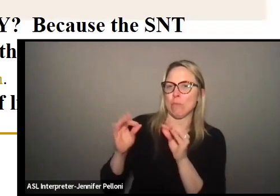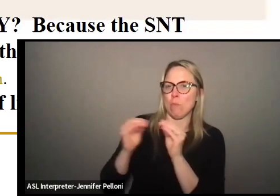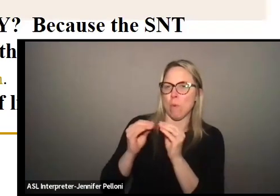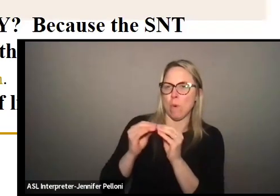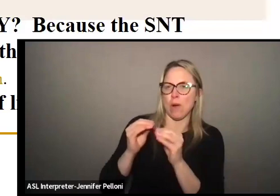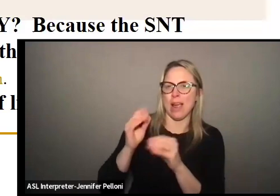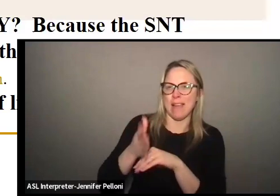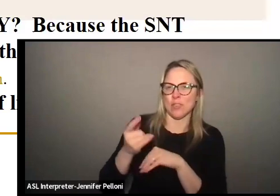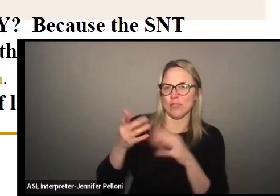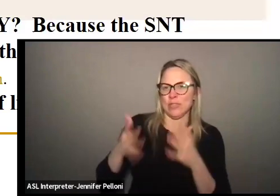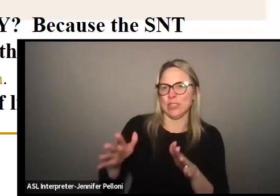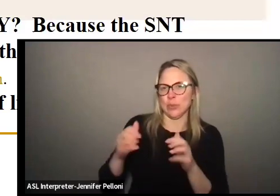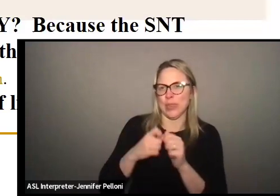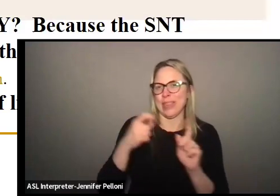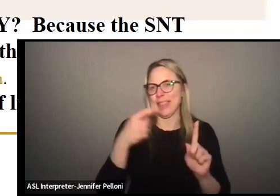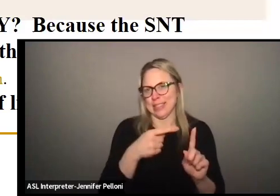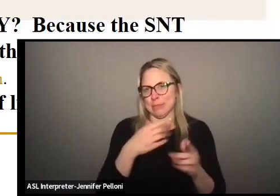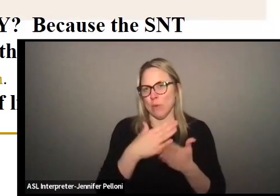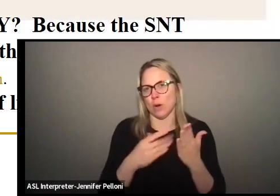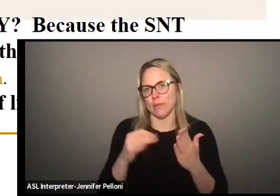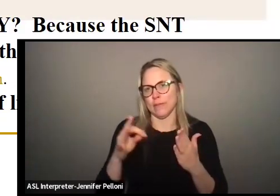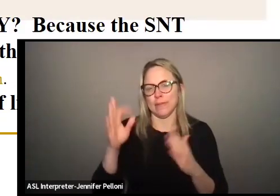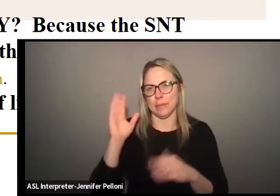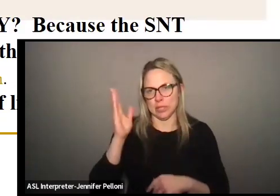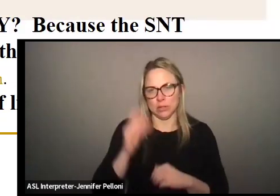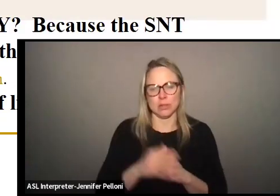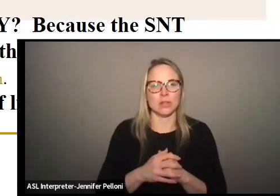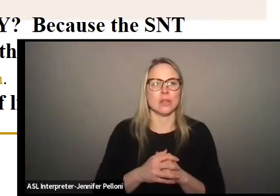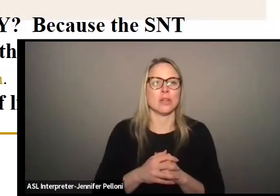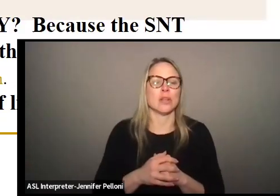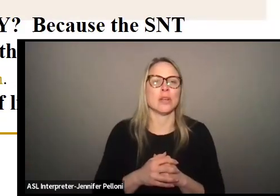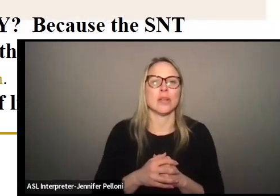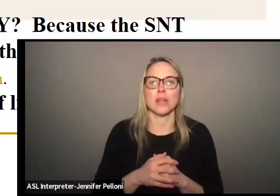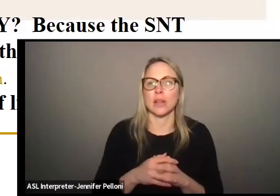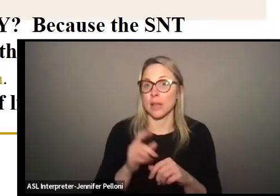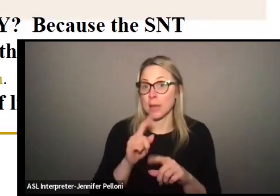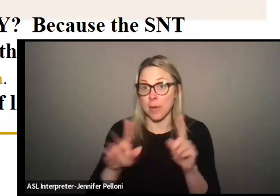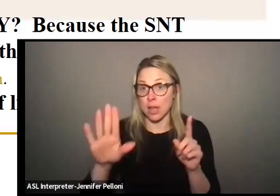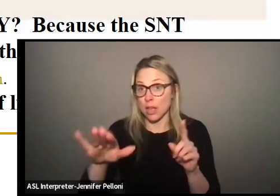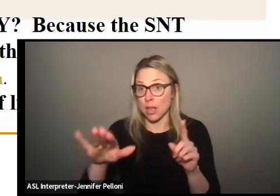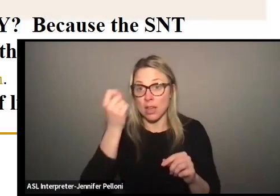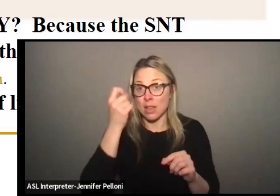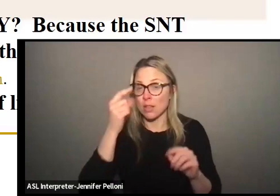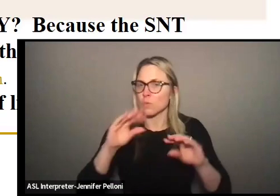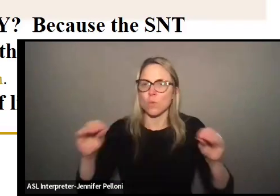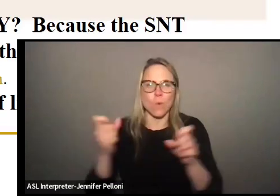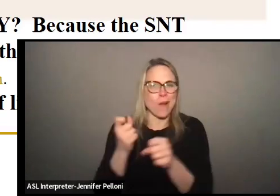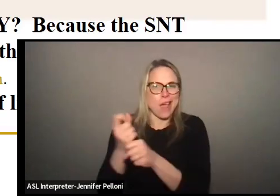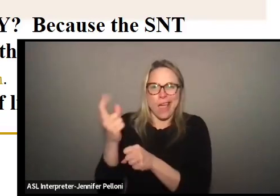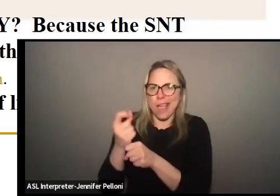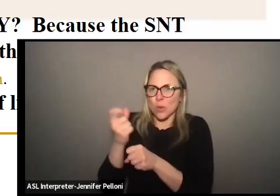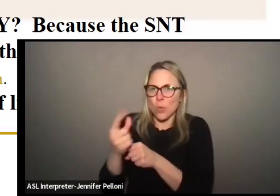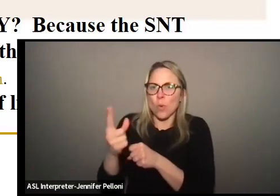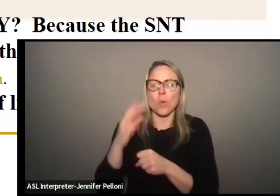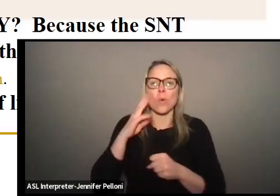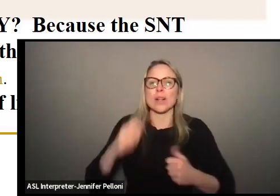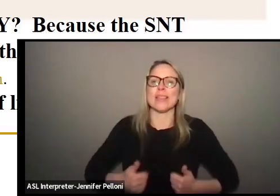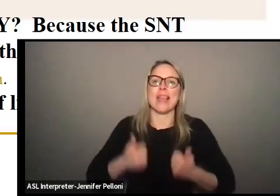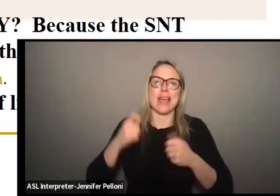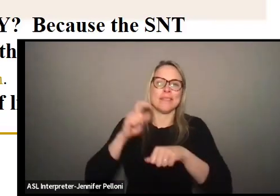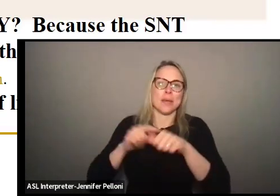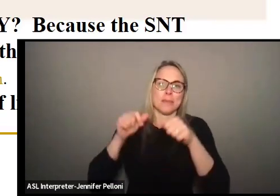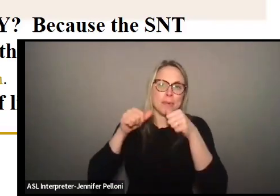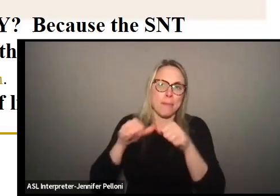after we're finished with this portion. But there's no annual or lifetime deposit for a special